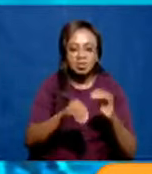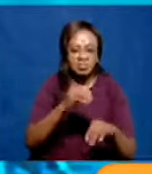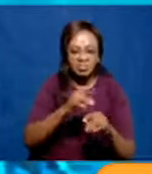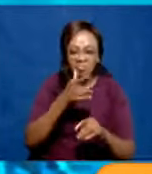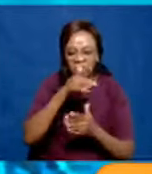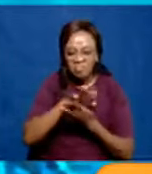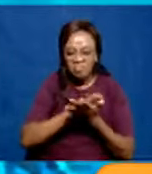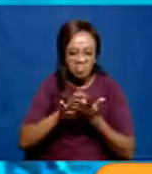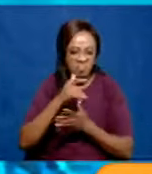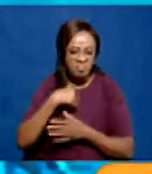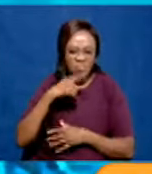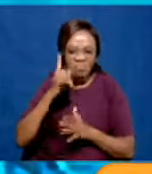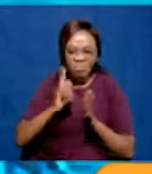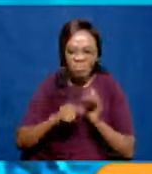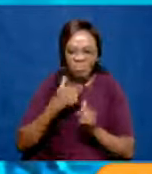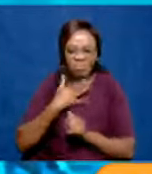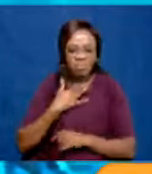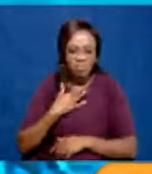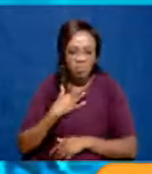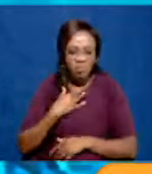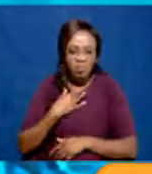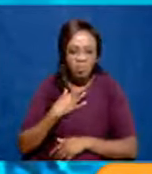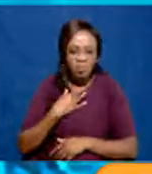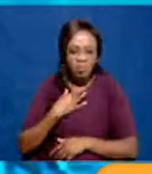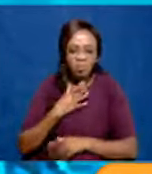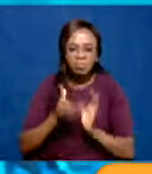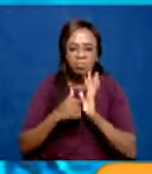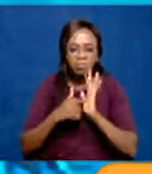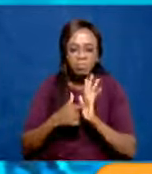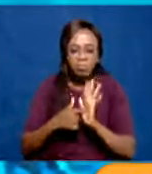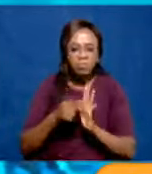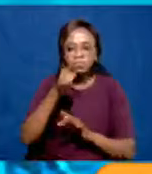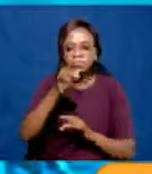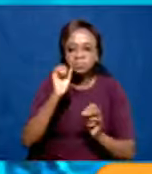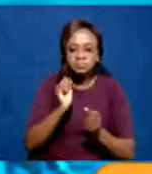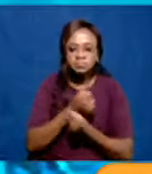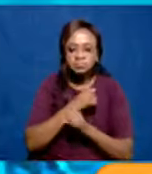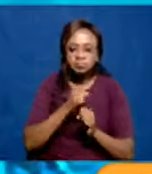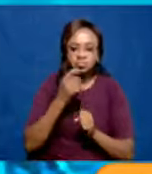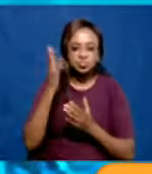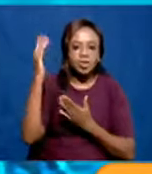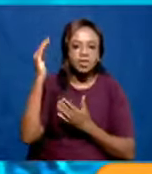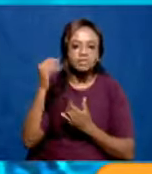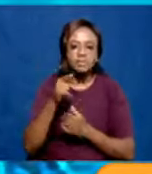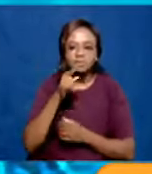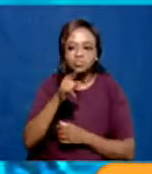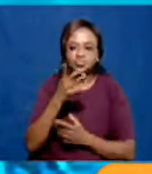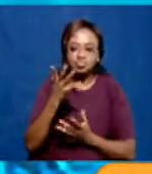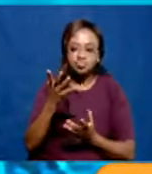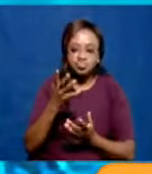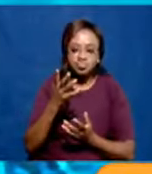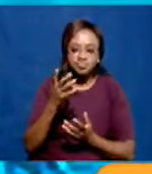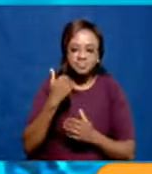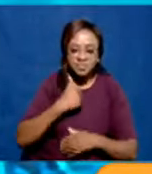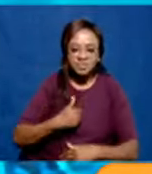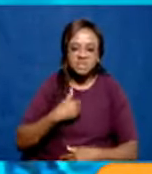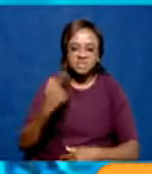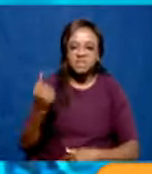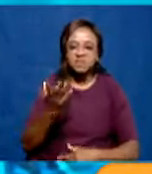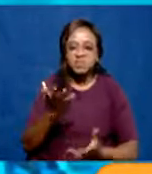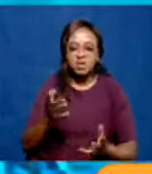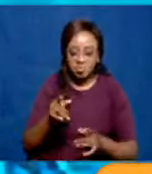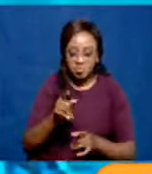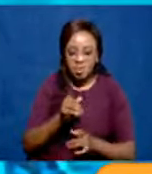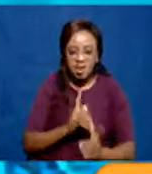You cannot have a social health pool where people contribute because, for example, you can't be anticipating you'll need surgery that costs 200,000 shillings next month or